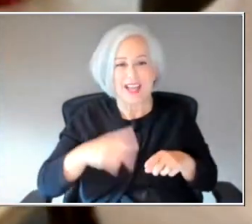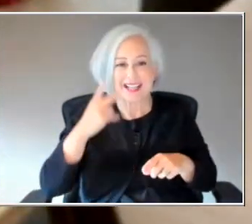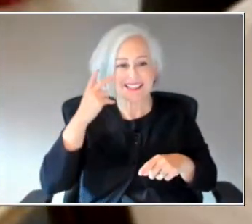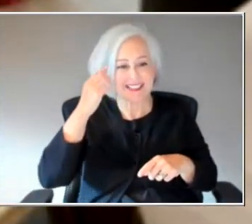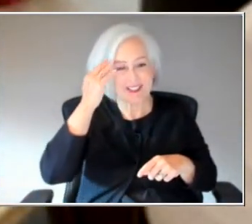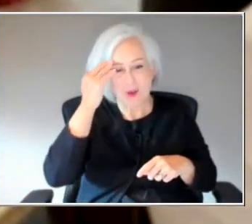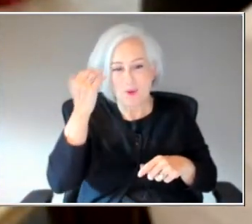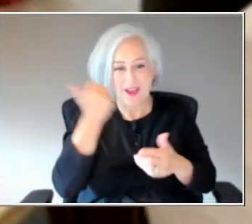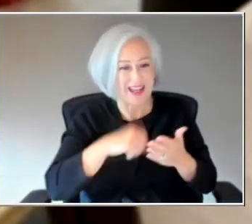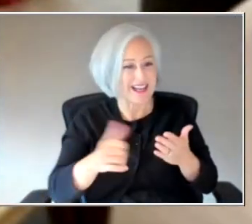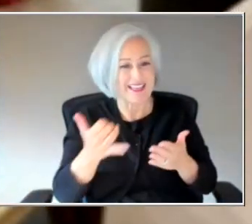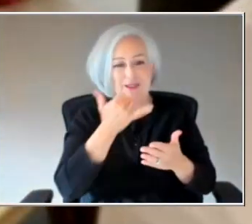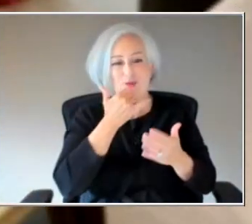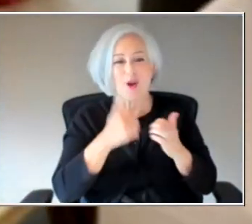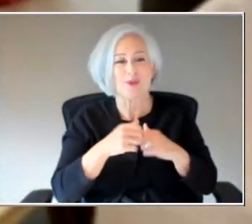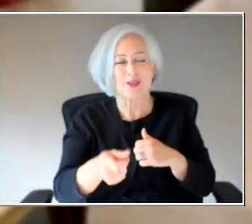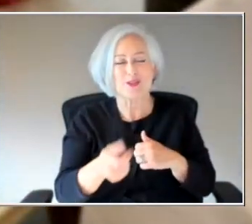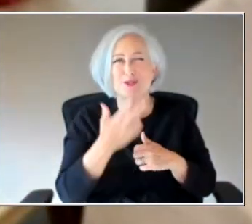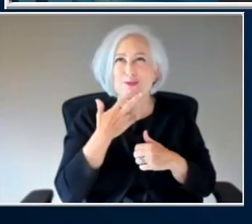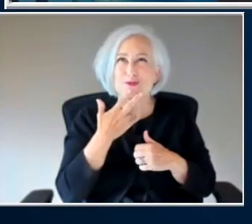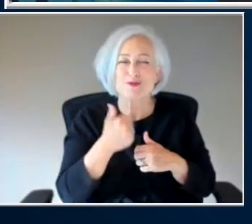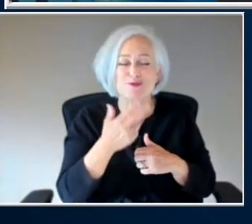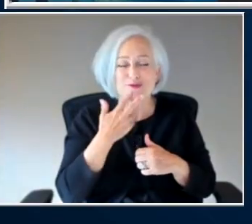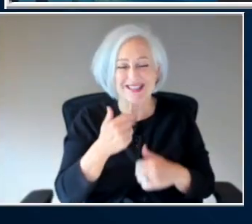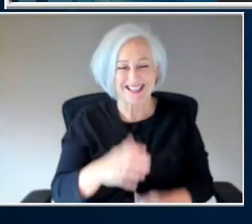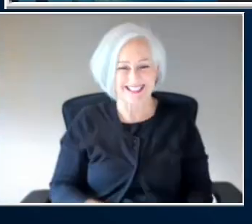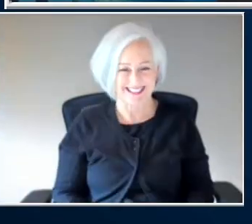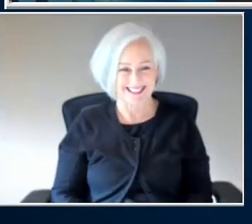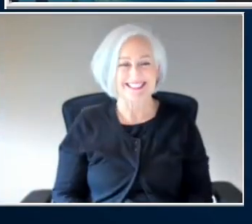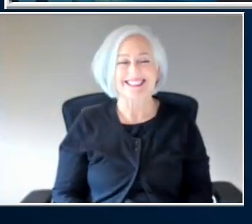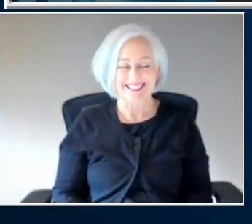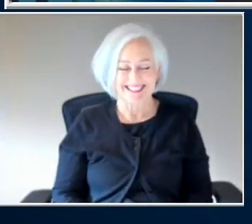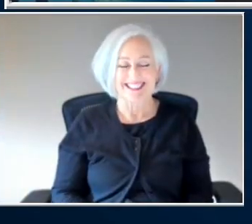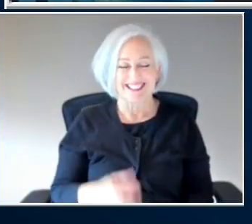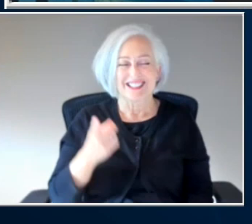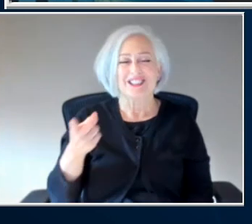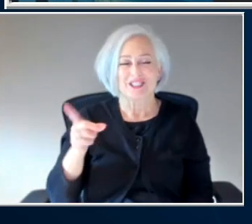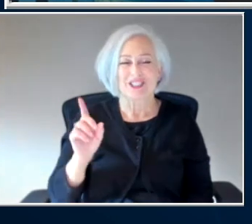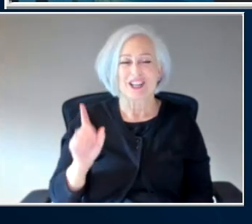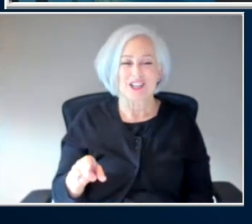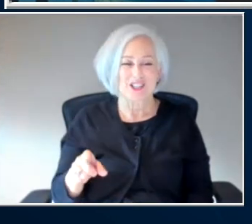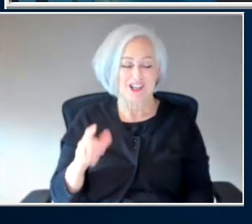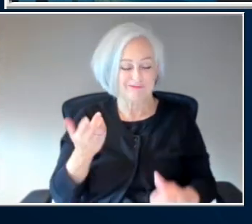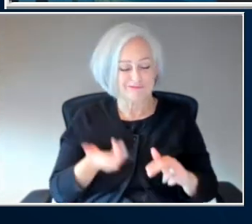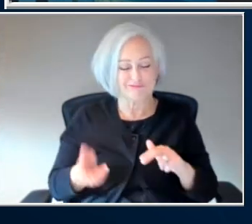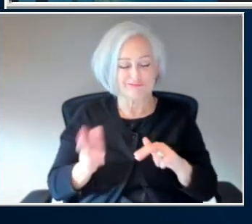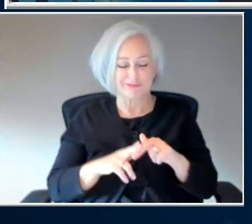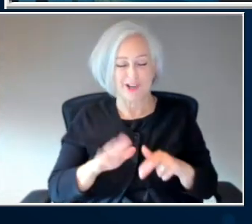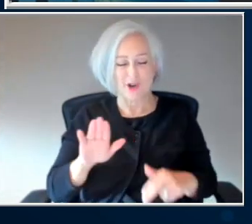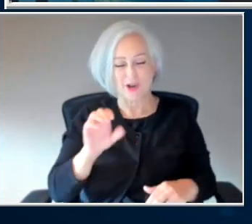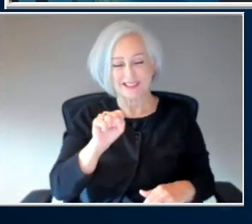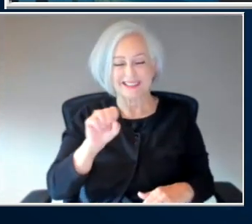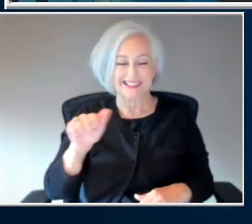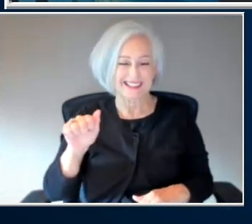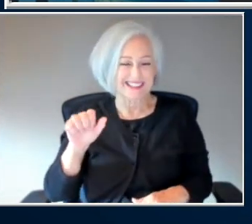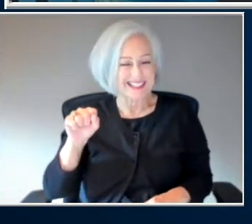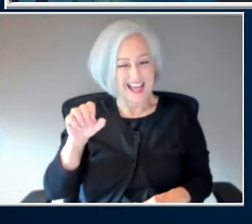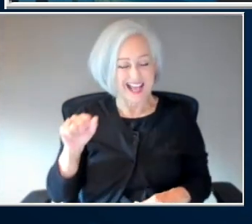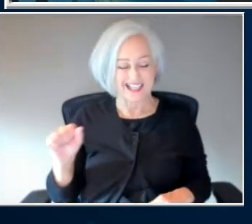anymore. She's just so cute. Well, she deserves to up the sass factor. I'm all about that. I like hearing